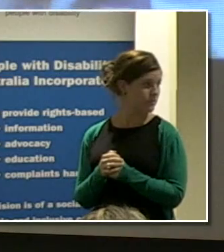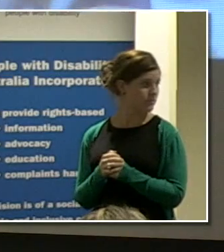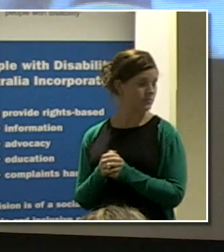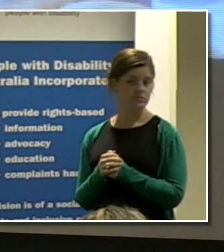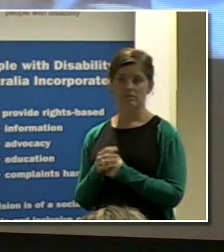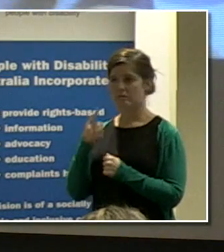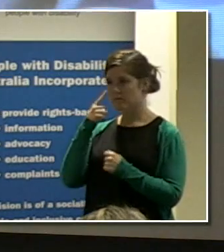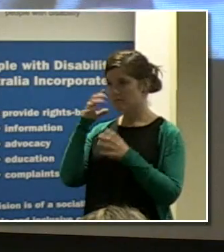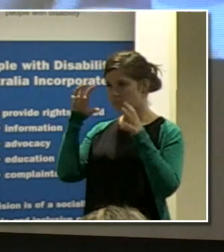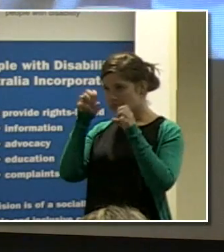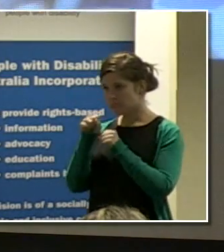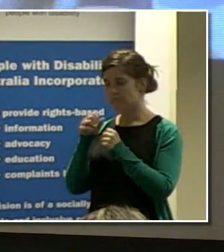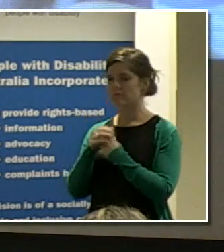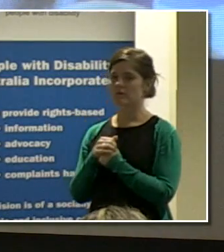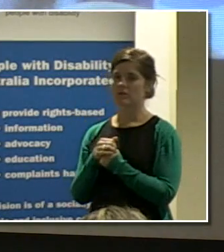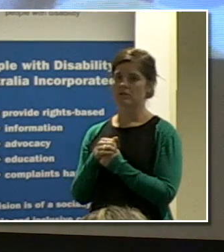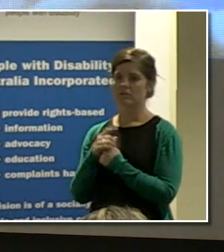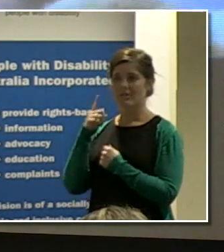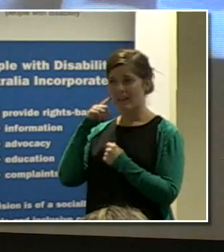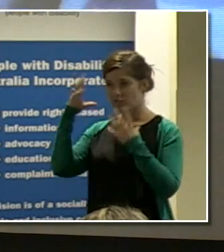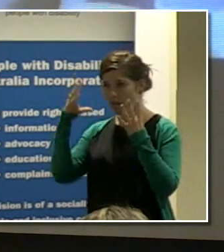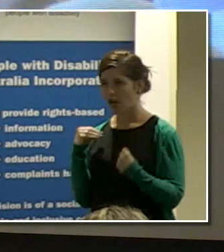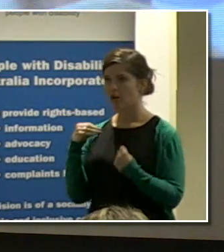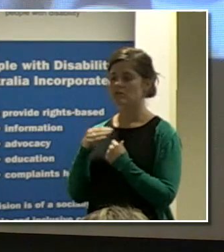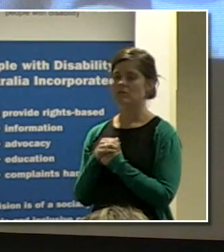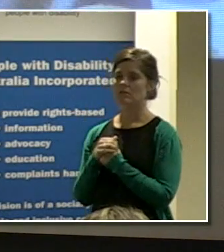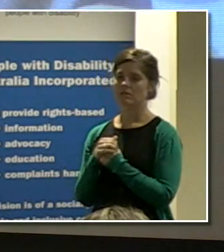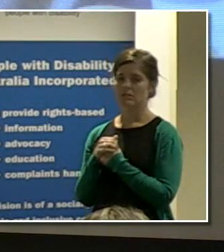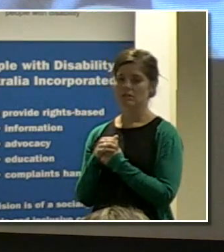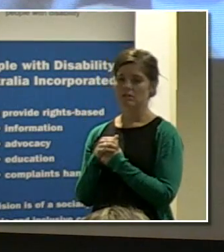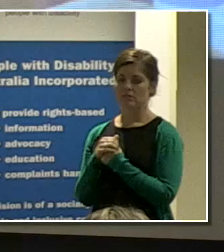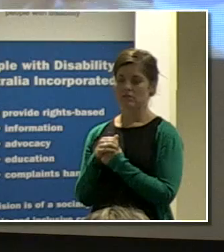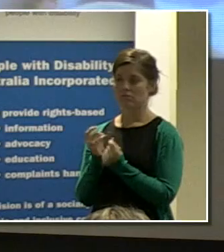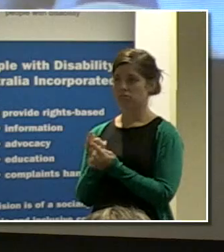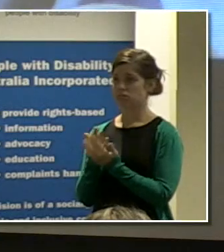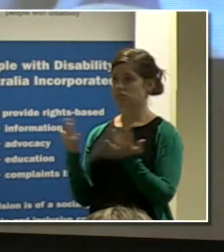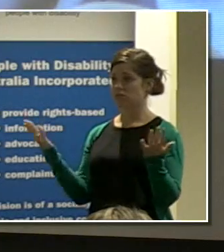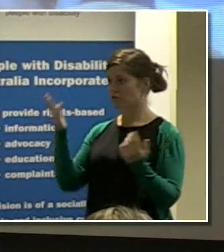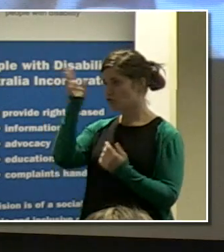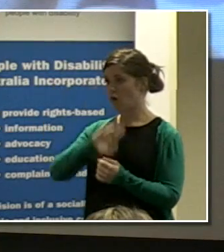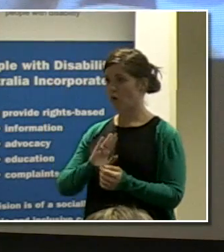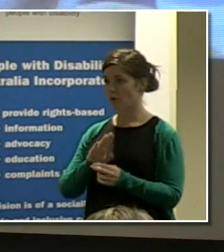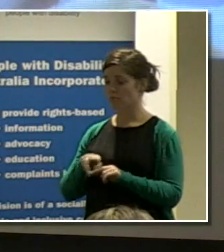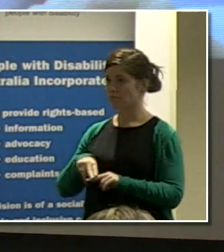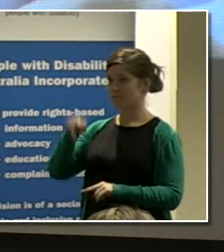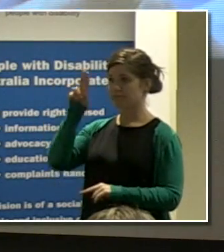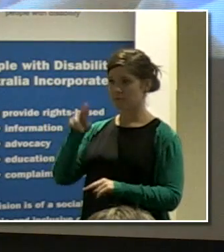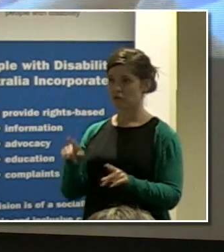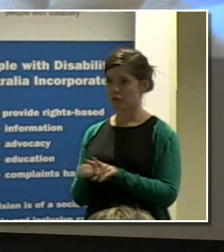Macular degeneration, you know, extensive hearing loss, the prevalence of stroke increases